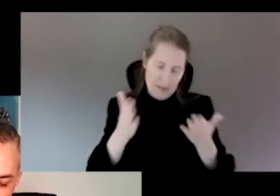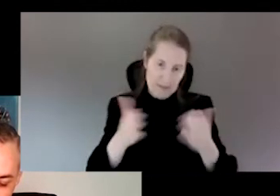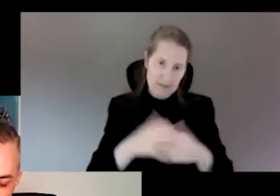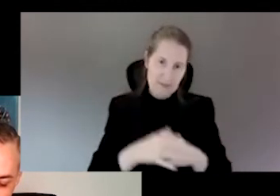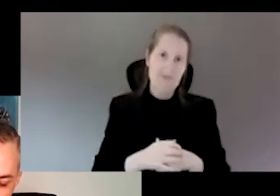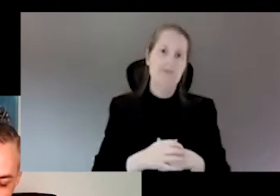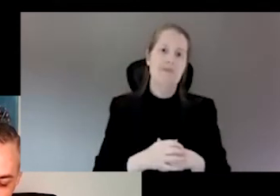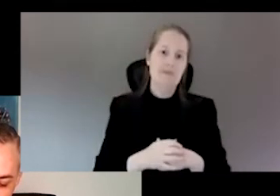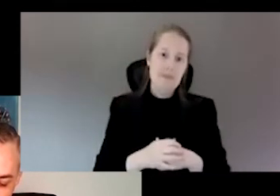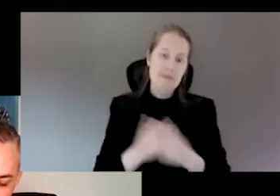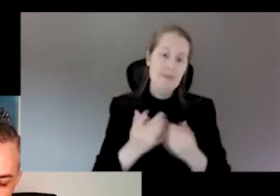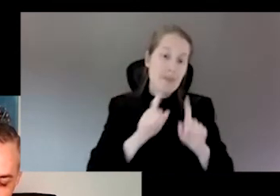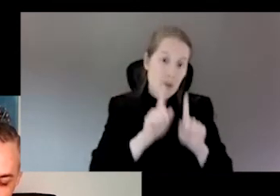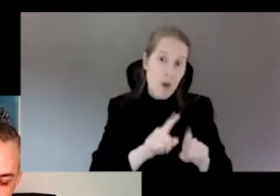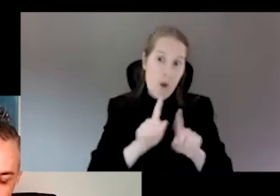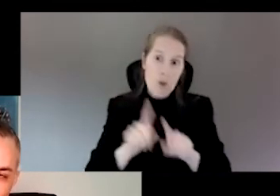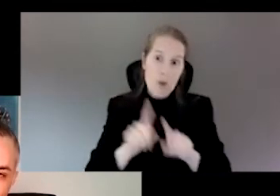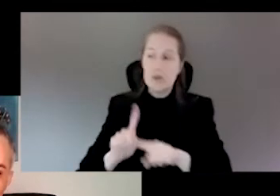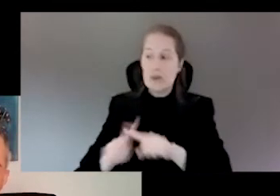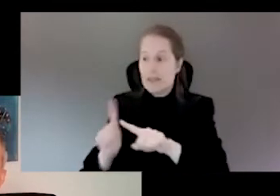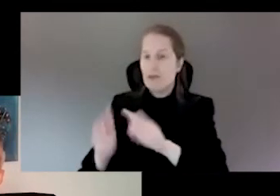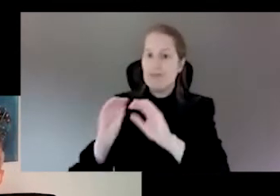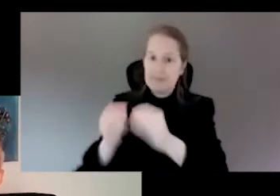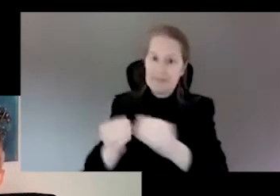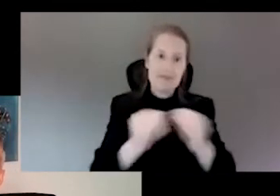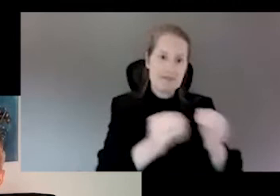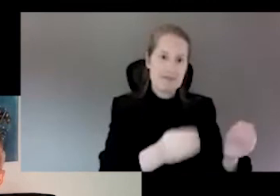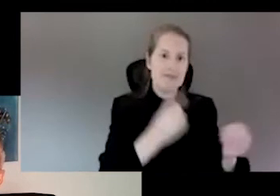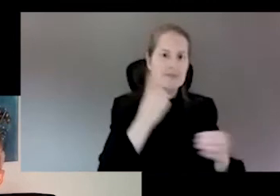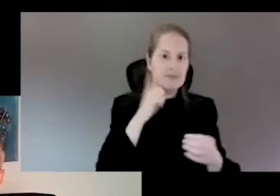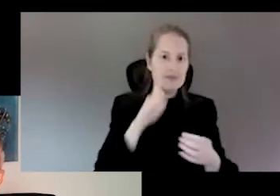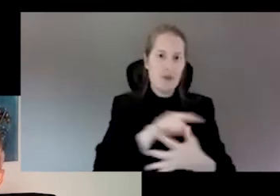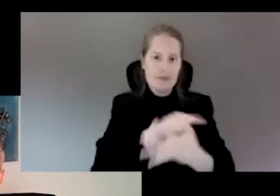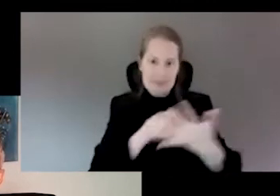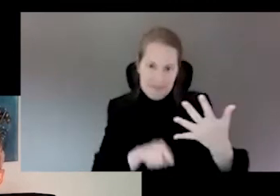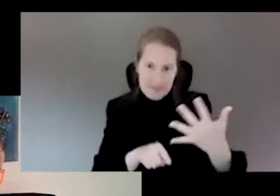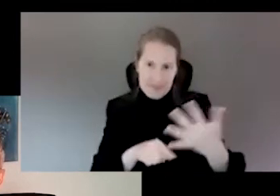different entities for immigration,